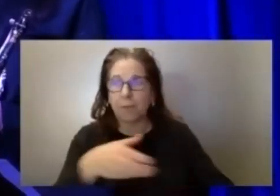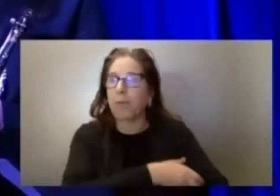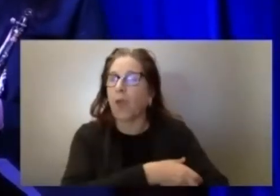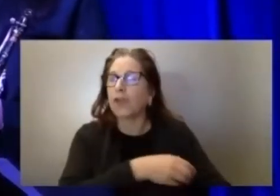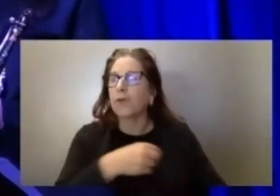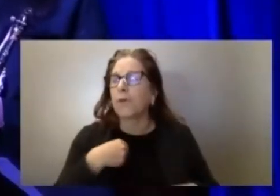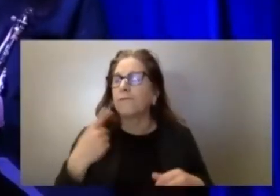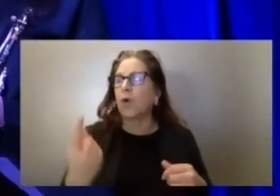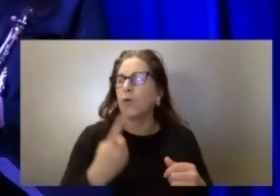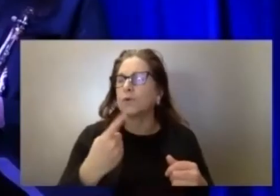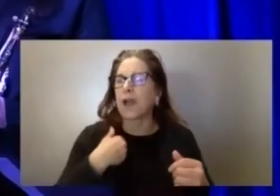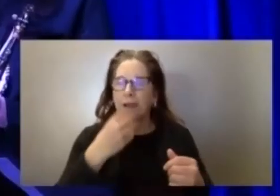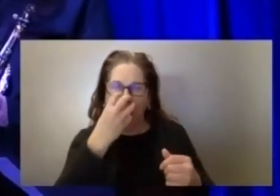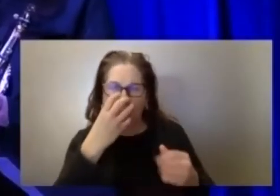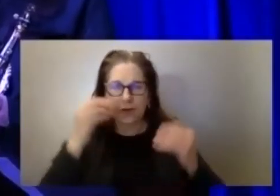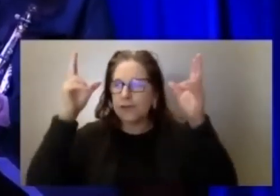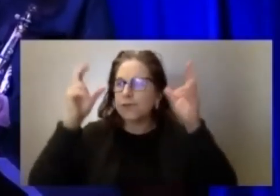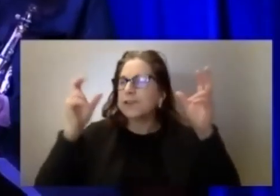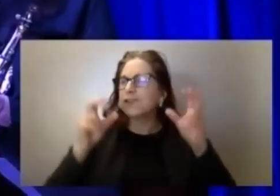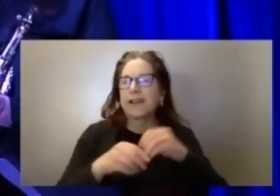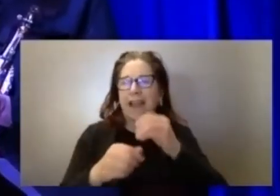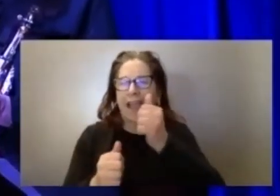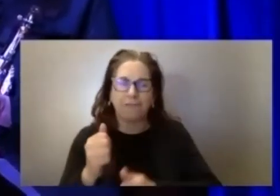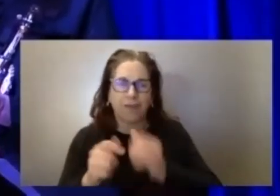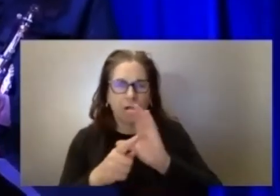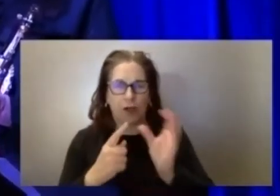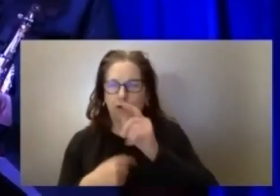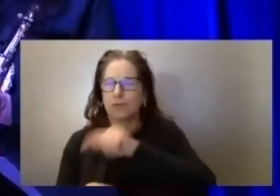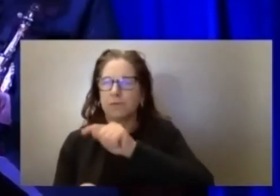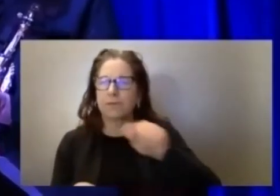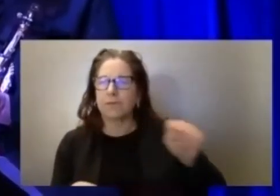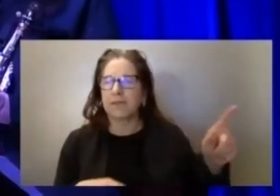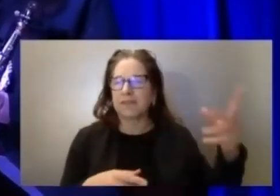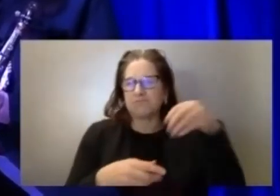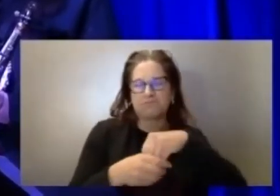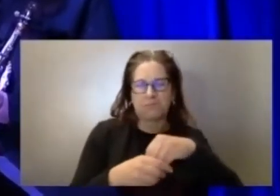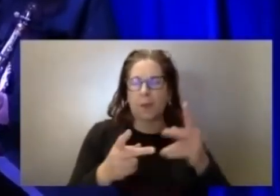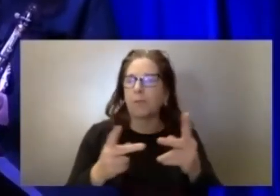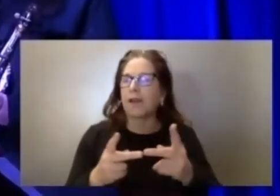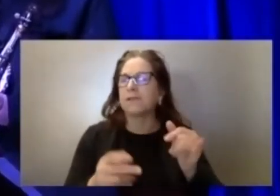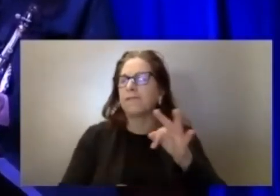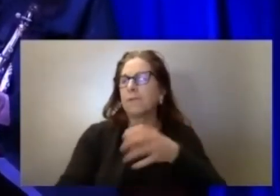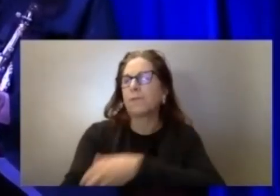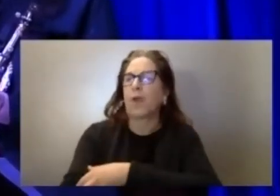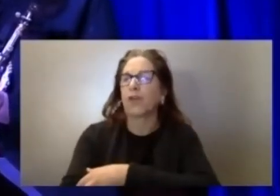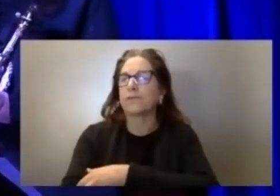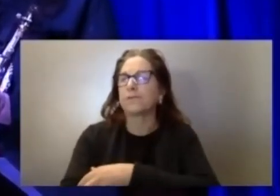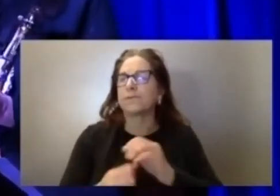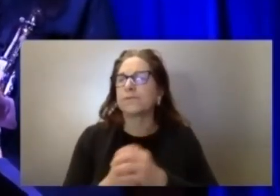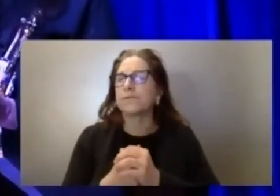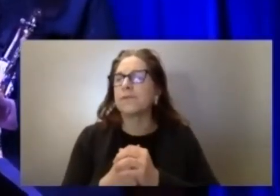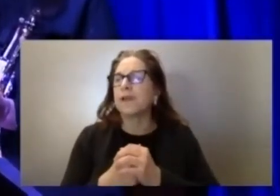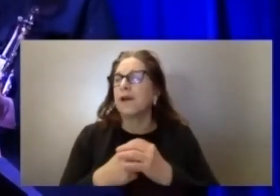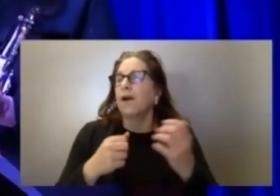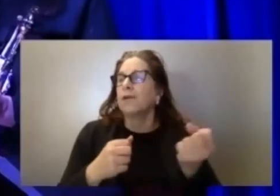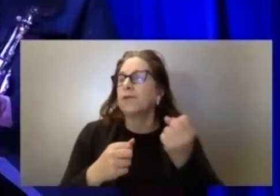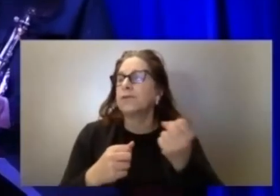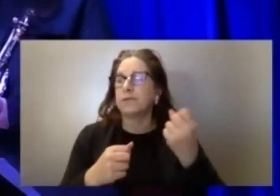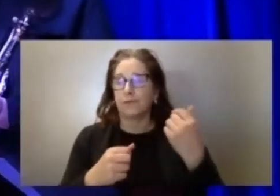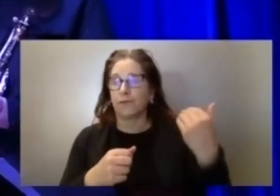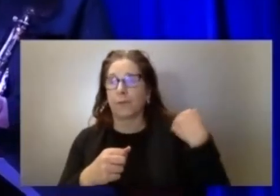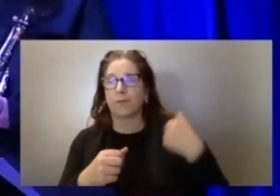and tricksters in every culture. They inhabit the power places because their role is to remind us that though we may hold and even